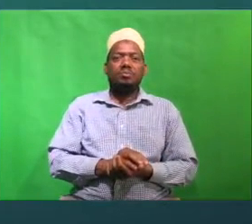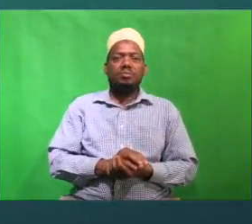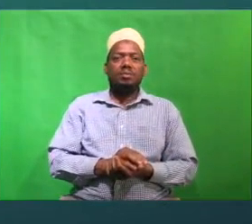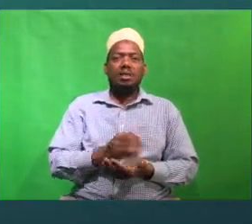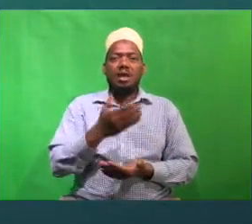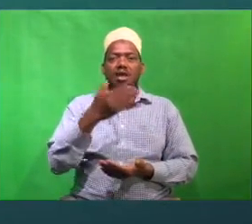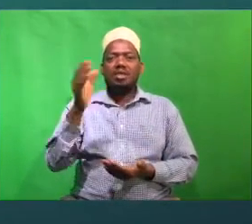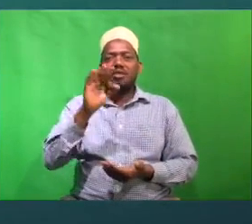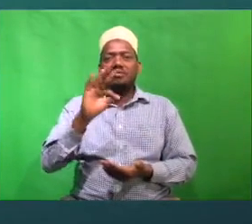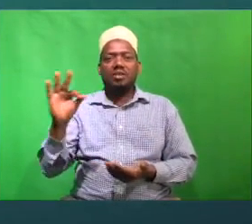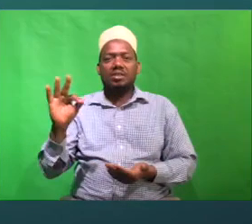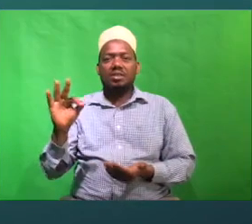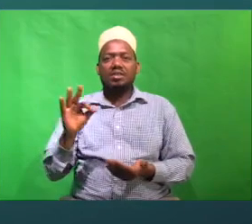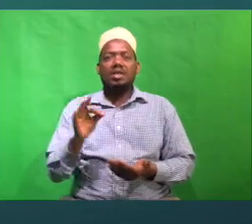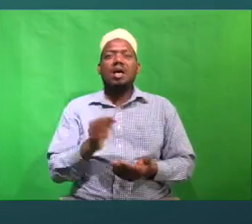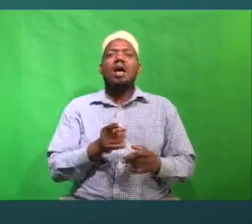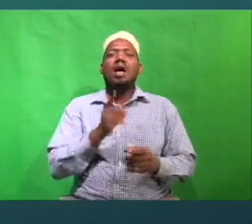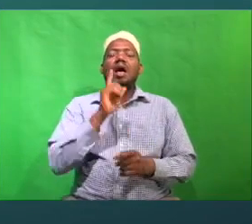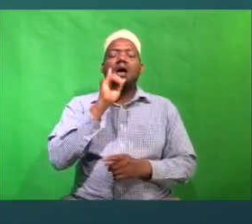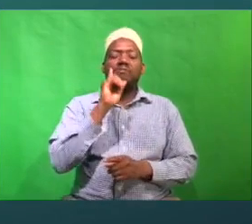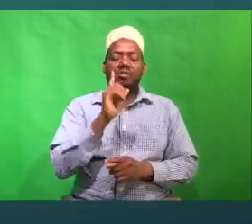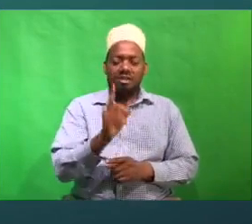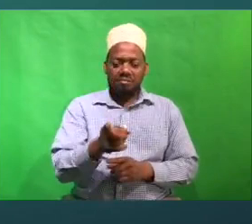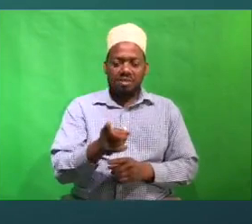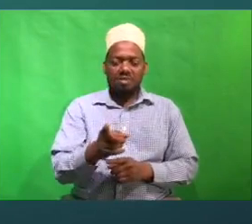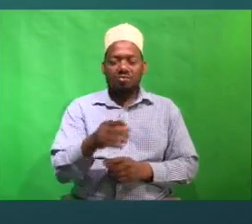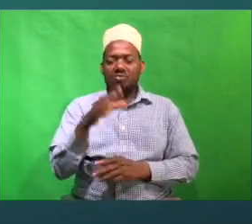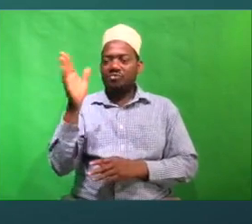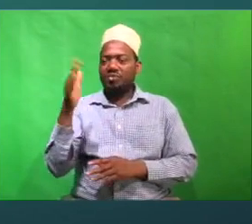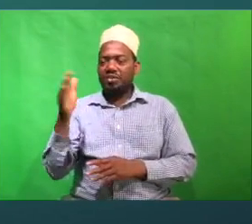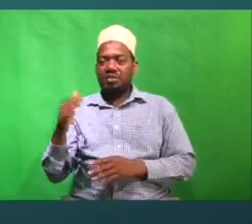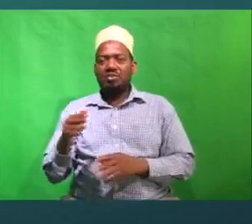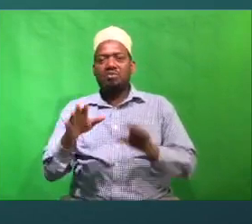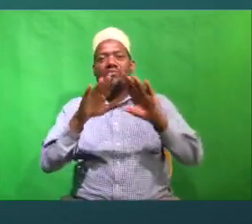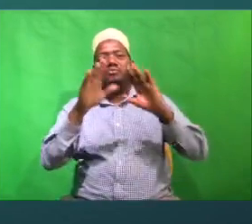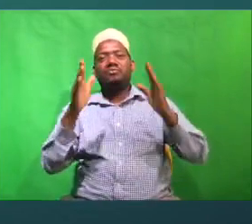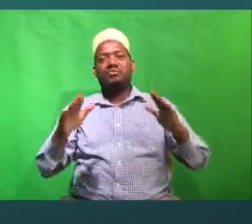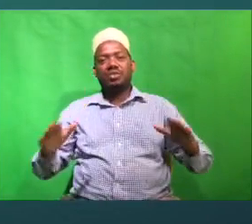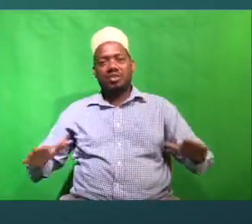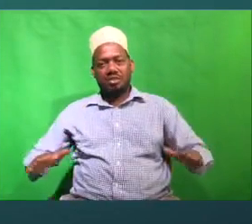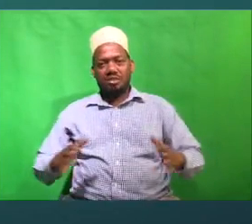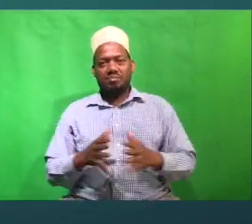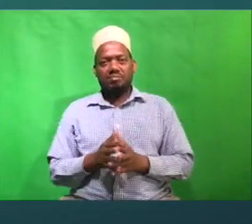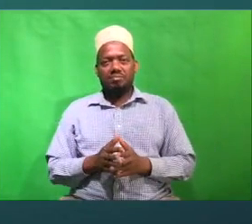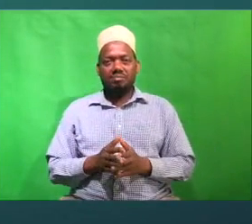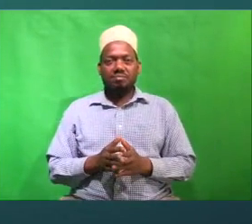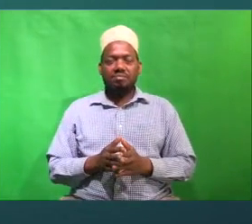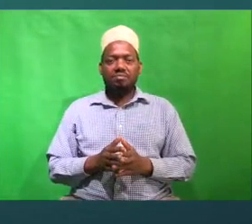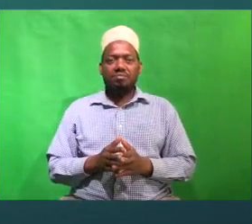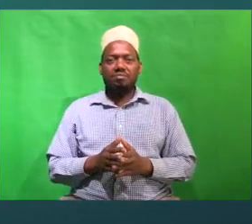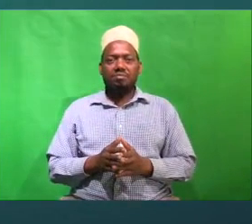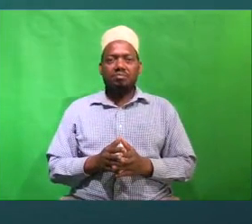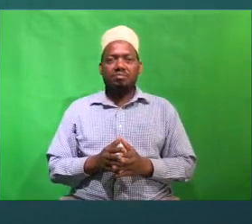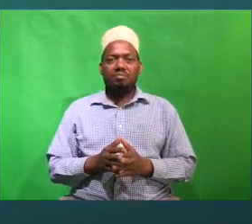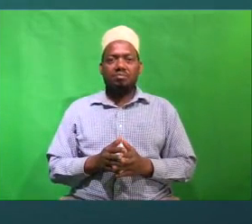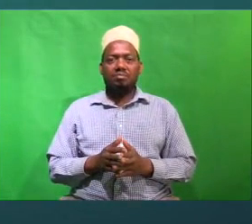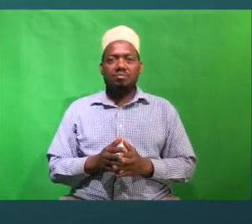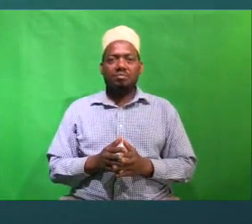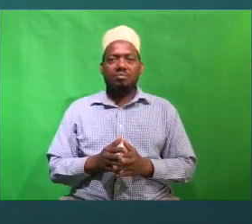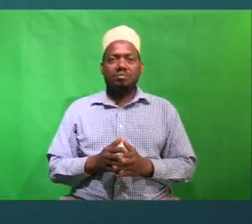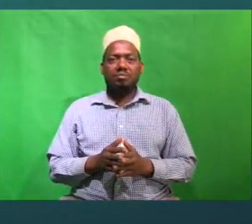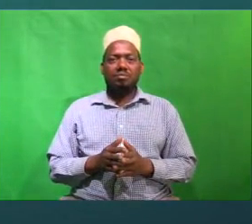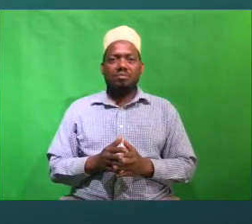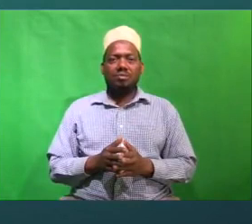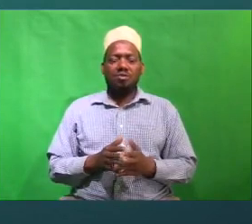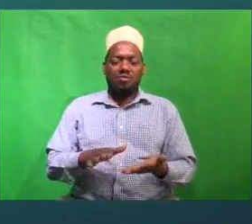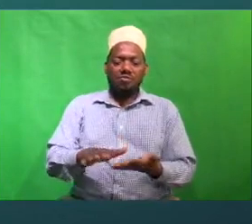students, another factor is availability of physical feature. We talk physical feature, I mean relief or topography